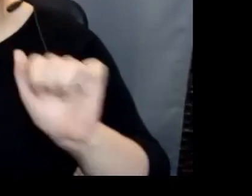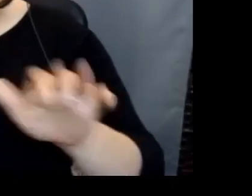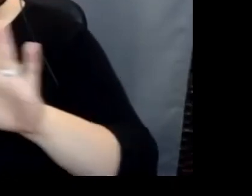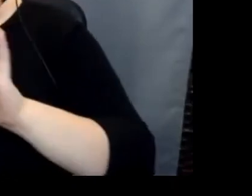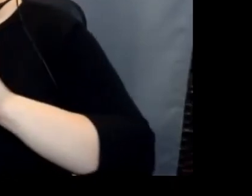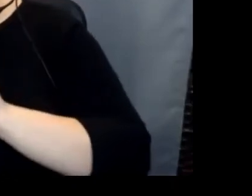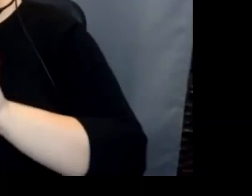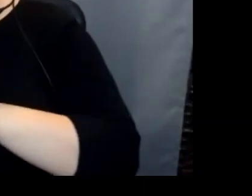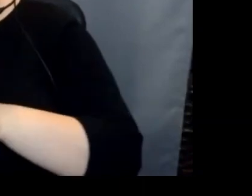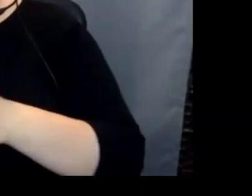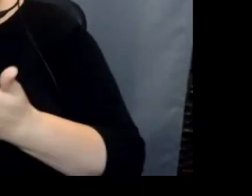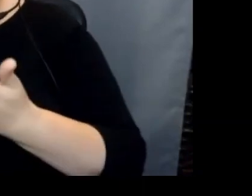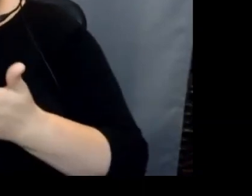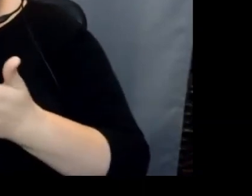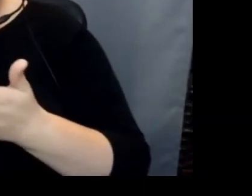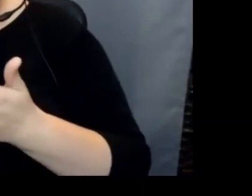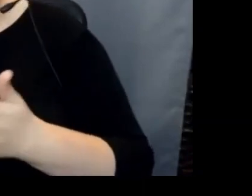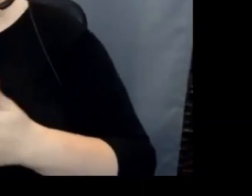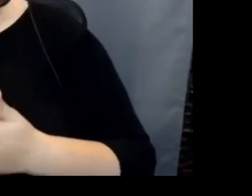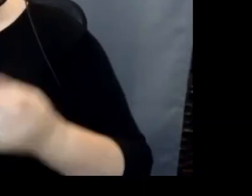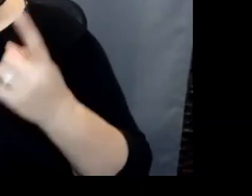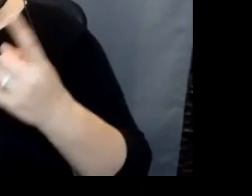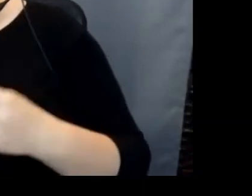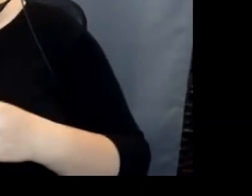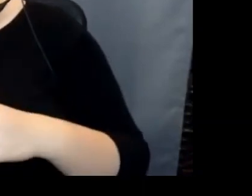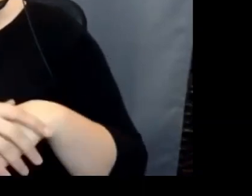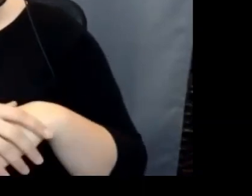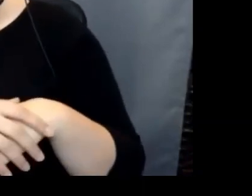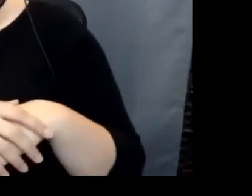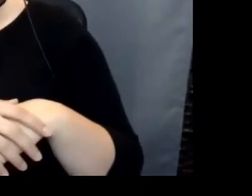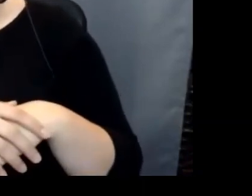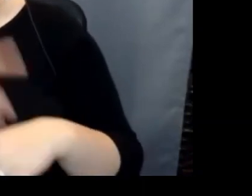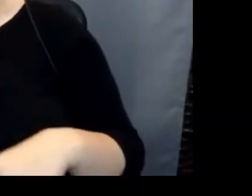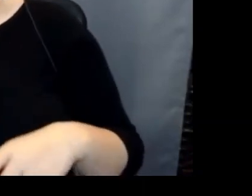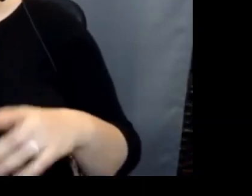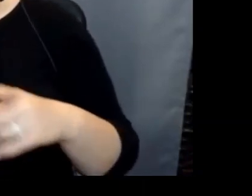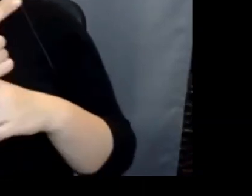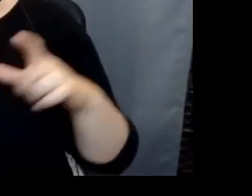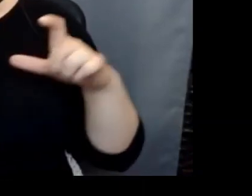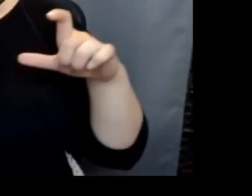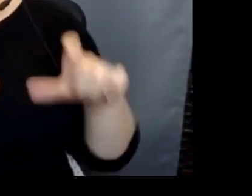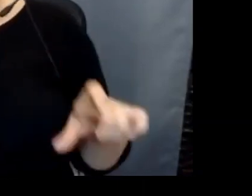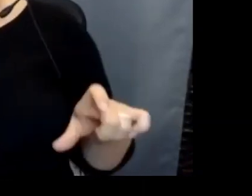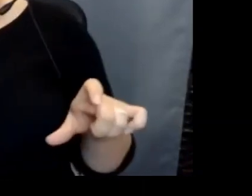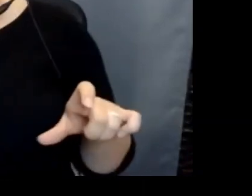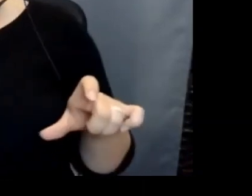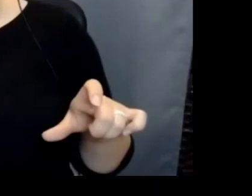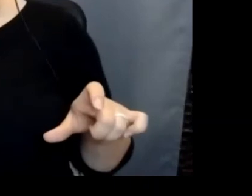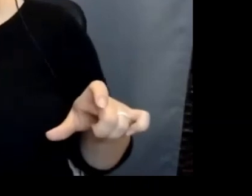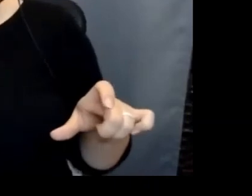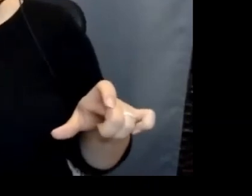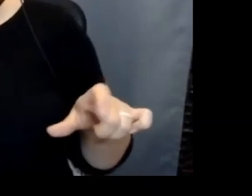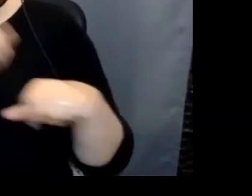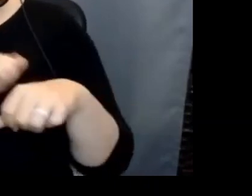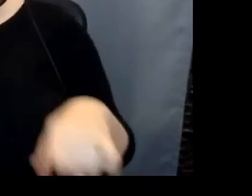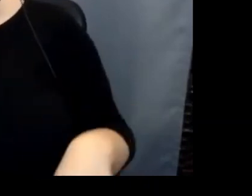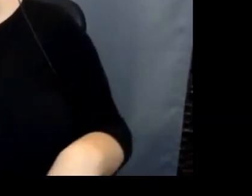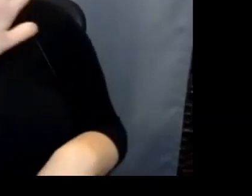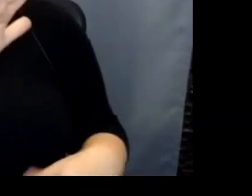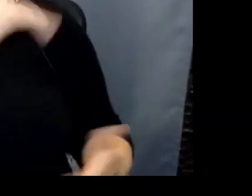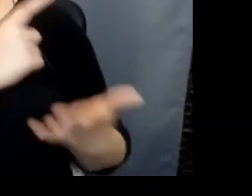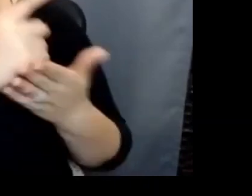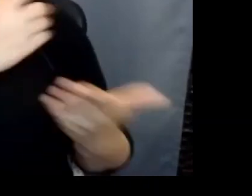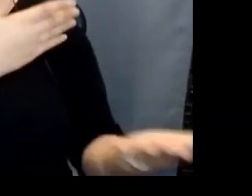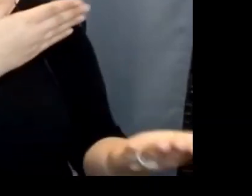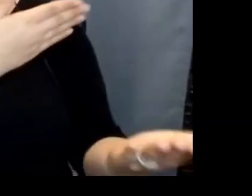to understand that exists as well. But for a check, assuming that it can get there within a week's time, it shouldn't take